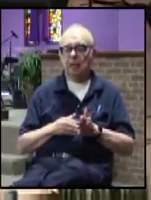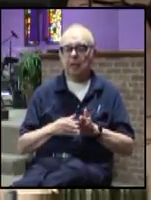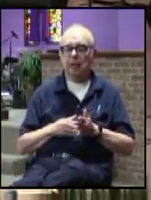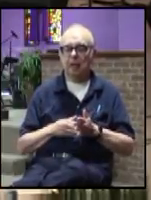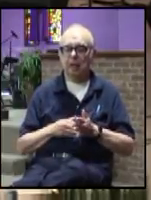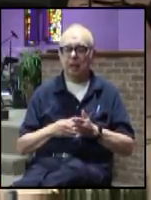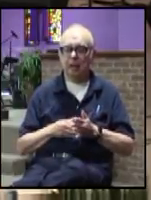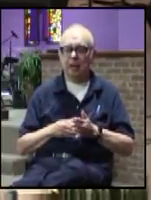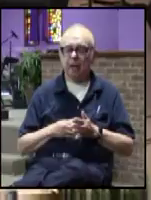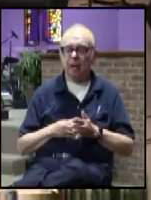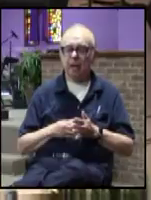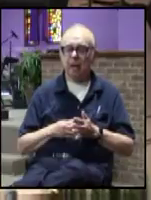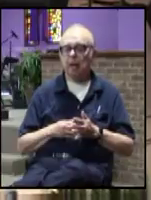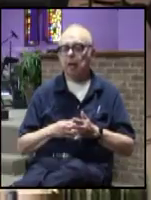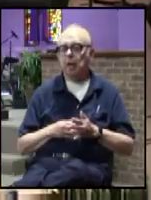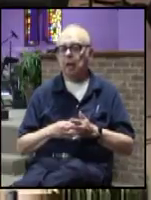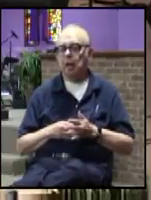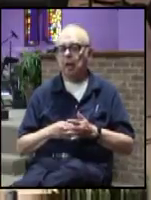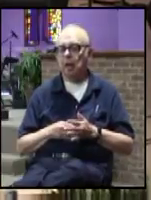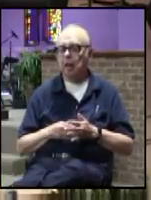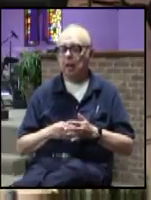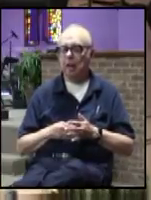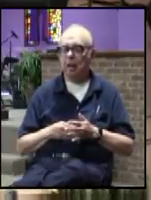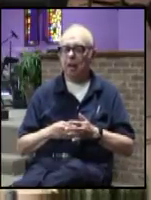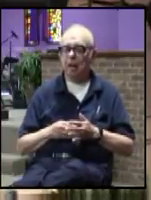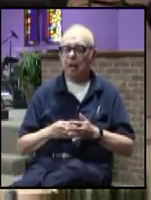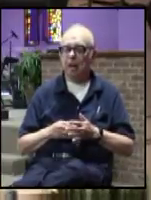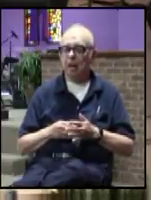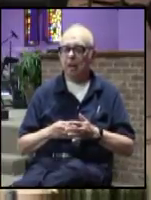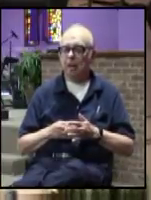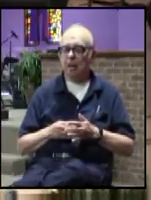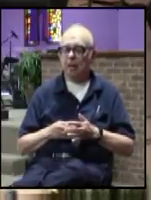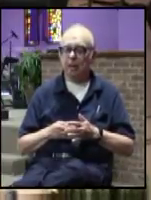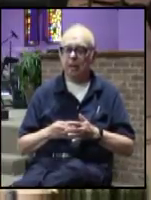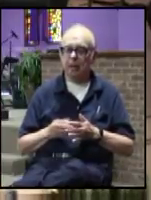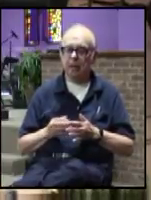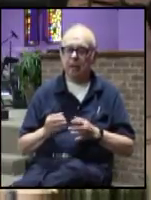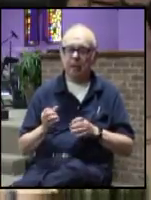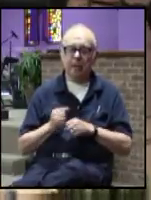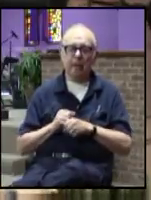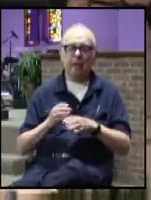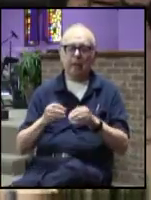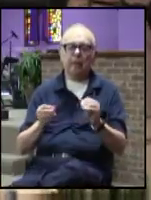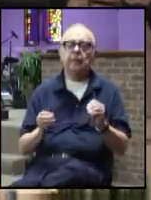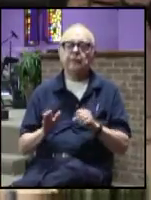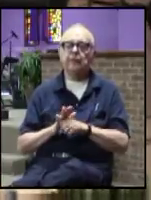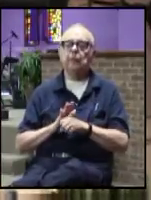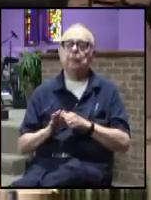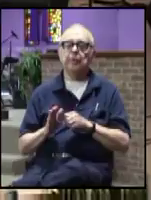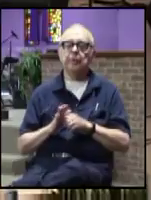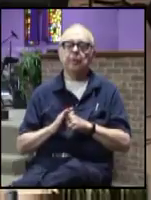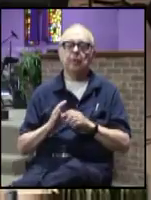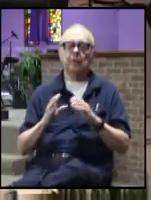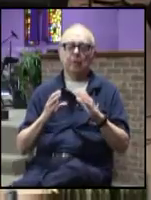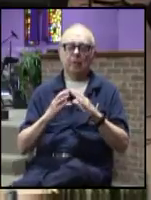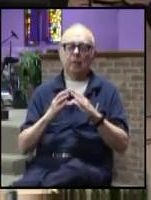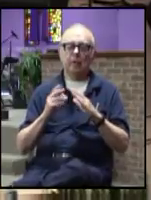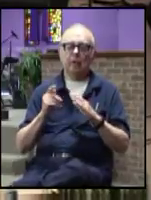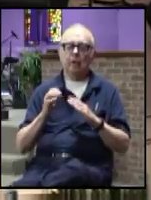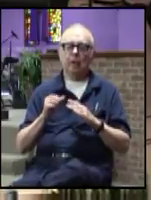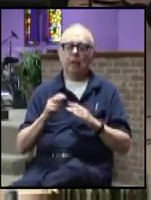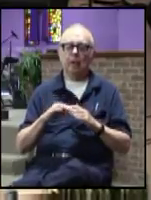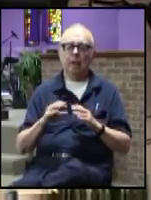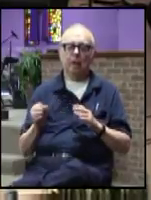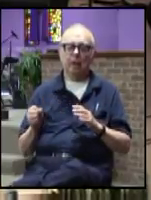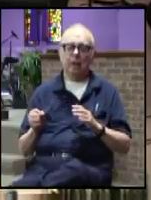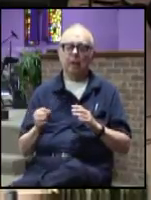came back, I mean, my whole office is filled with balloons. But the problem